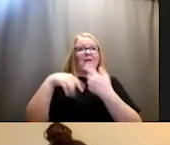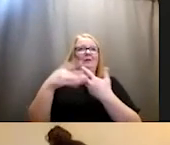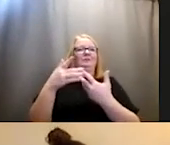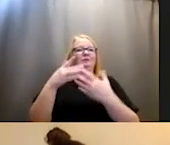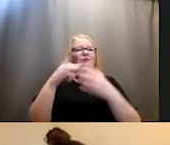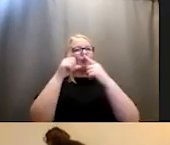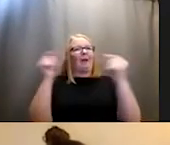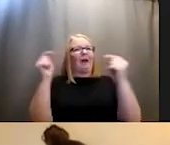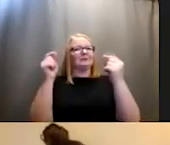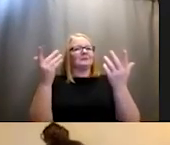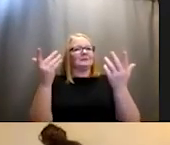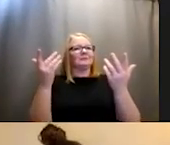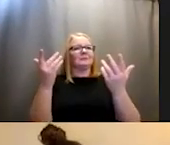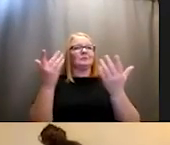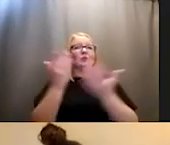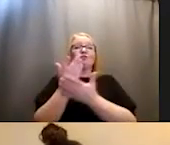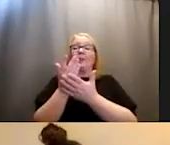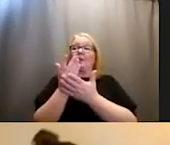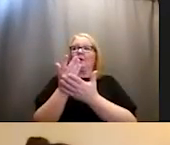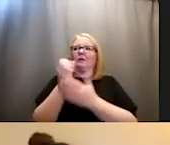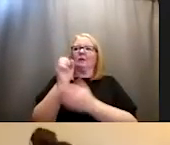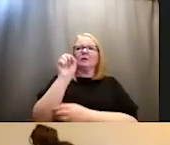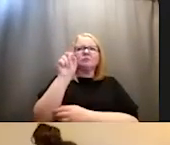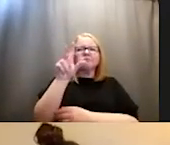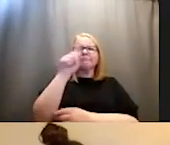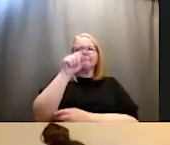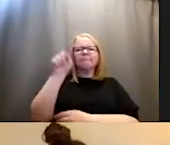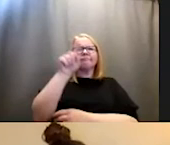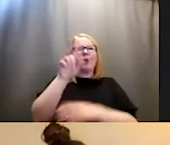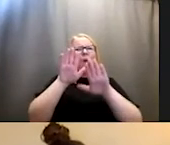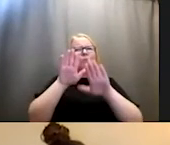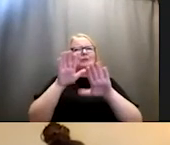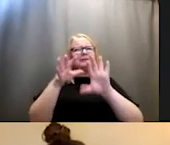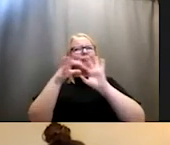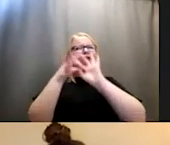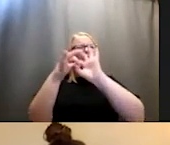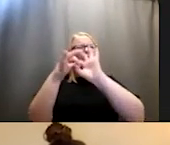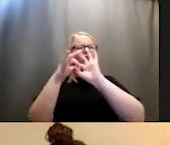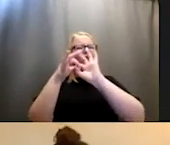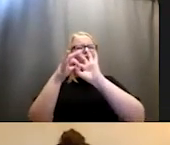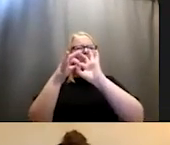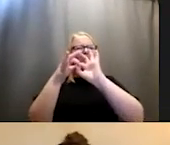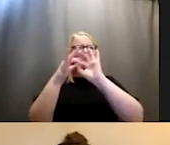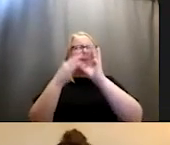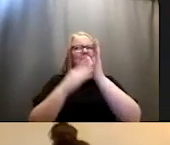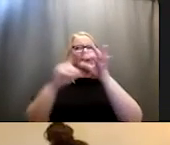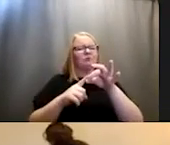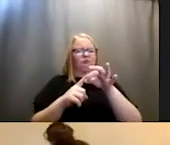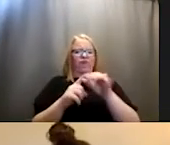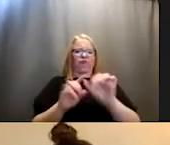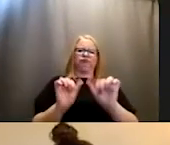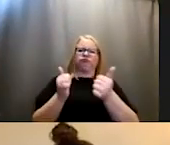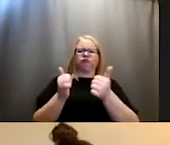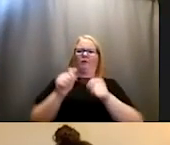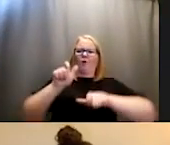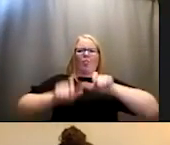Japan, where the minimal style and the very British heritage branding around Mary Quant cosmetics worked really well with their customer